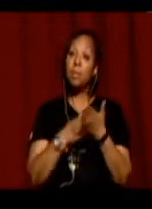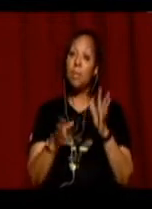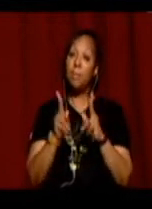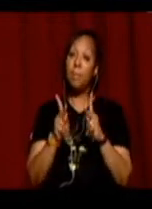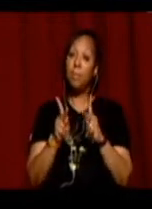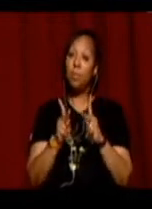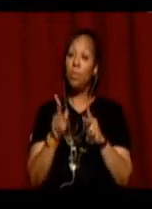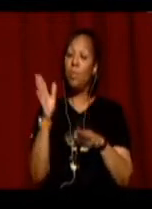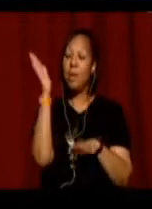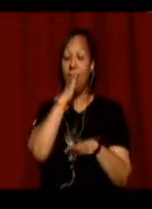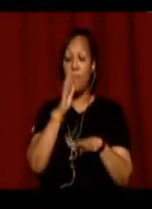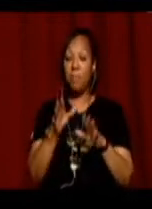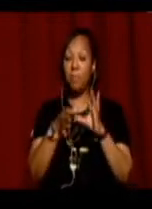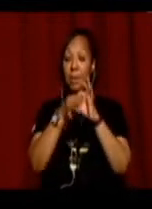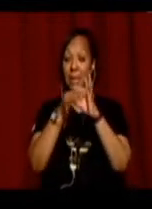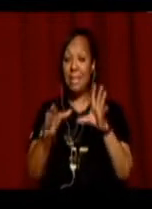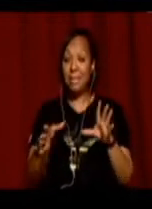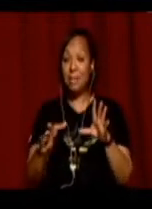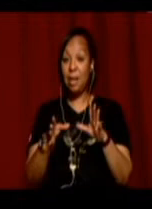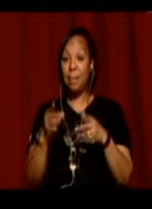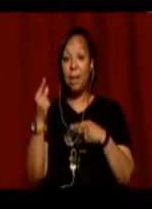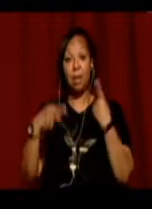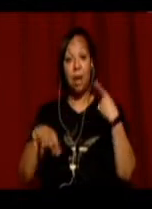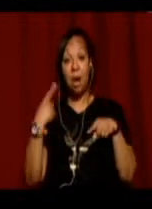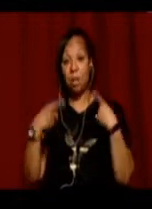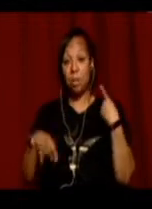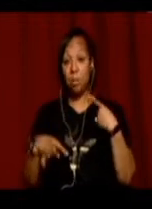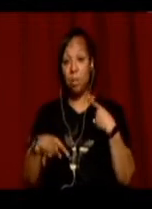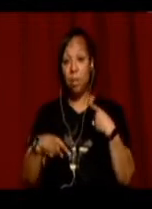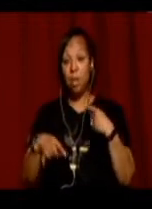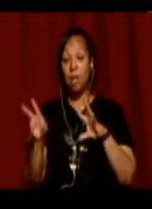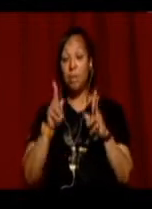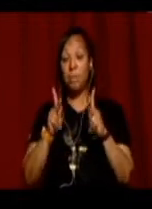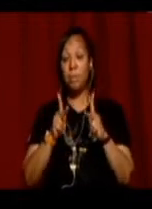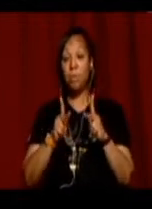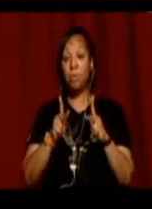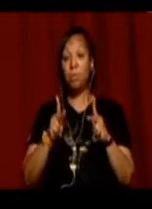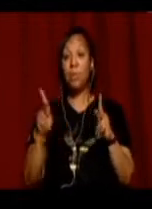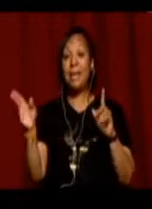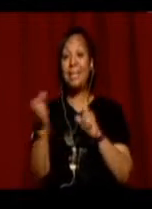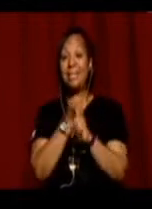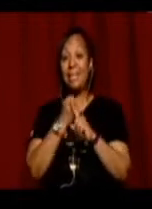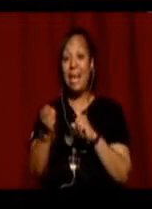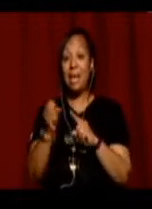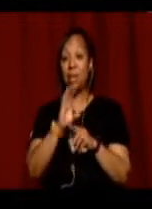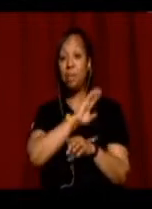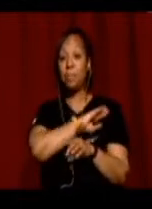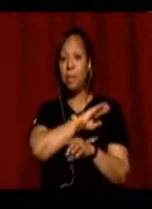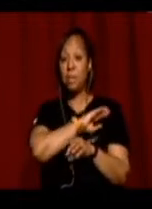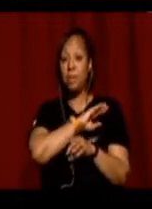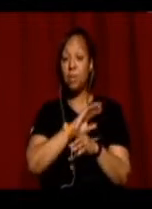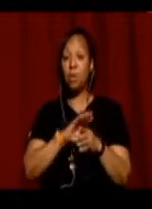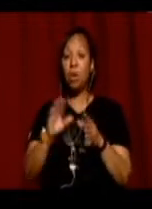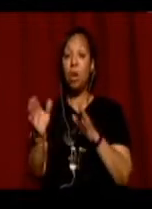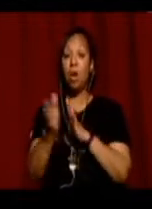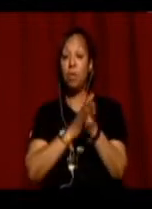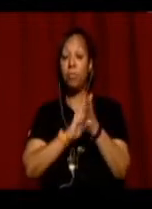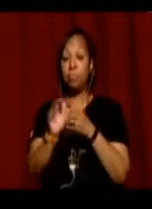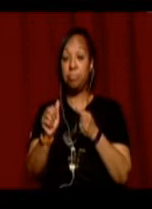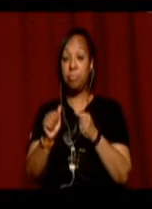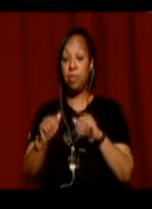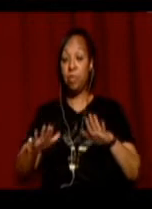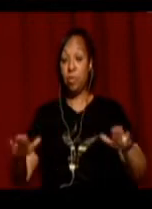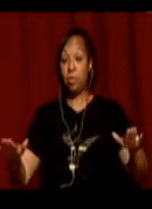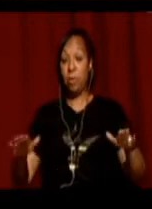are never going to be released from jail. I'm not going to argue that people who are accused of attacking police officers or abusing children, we ought to let free because